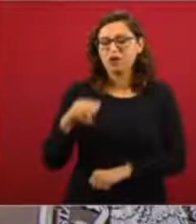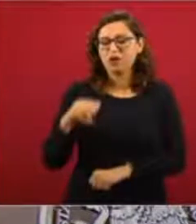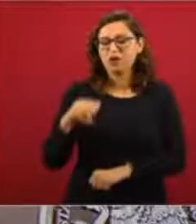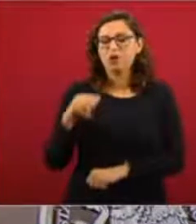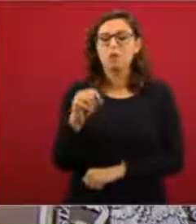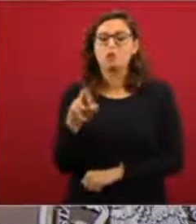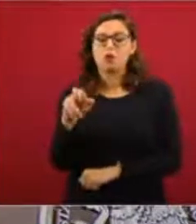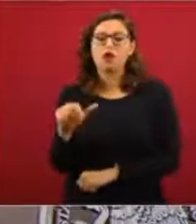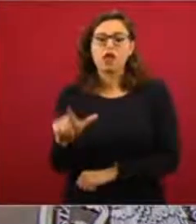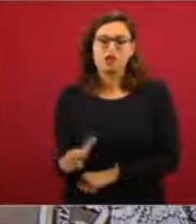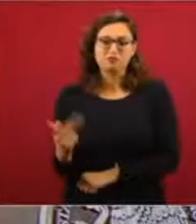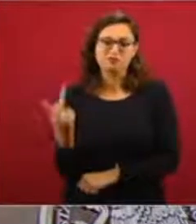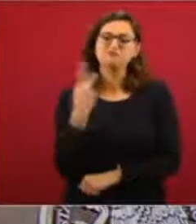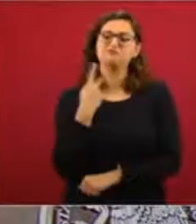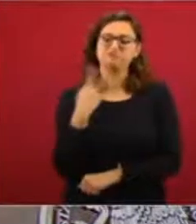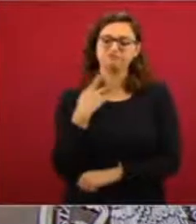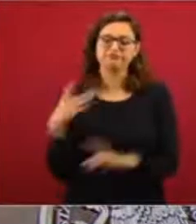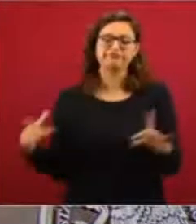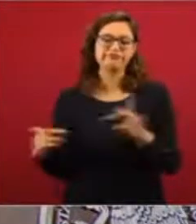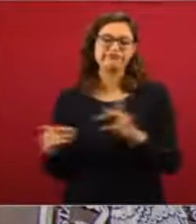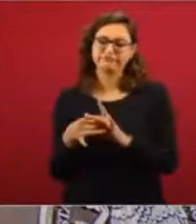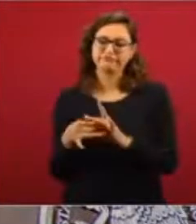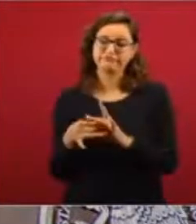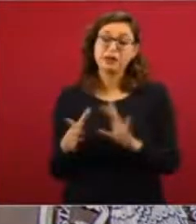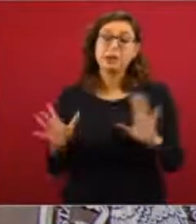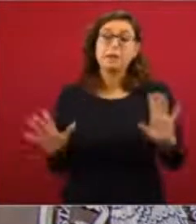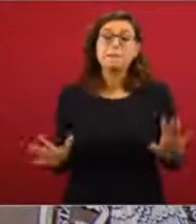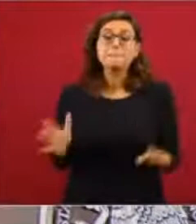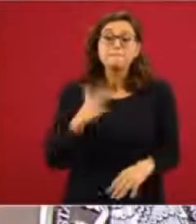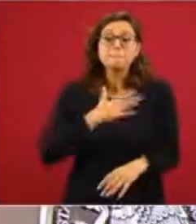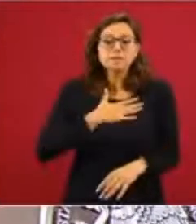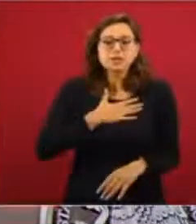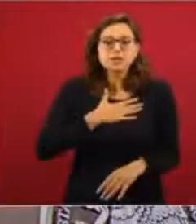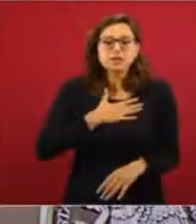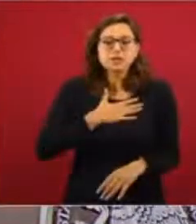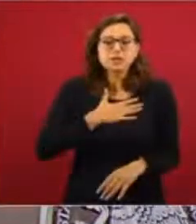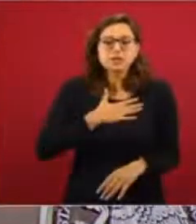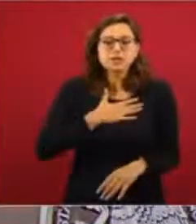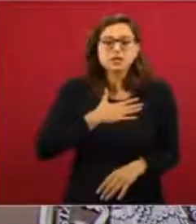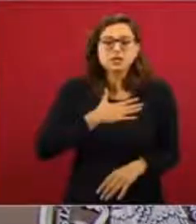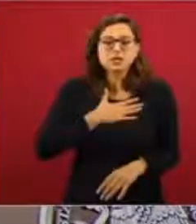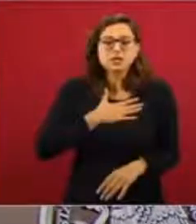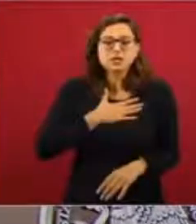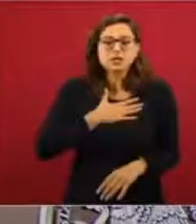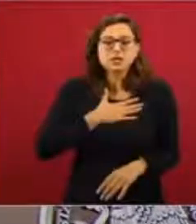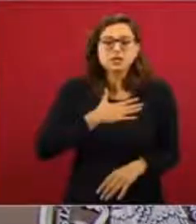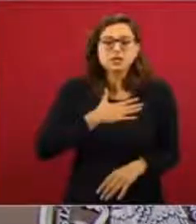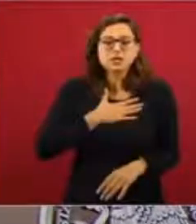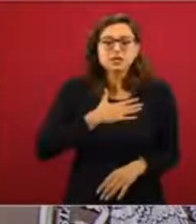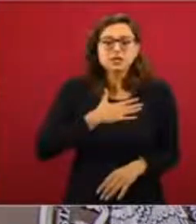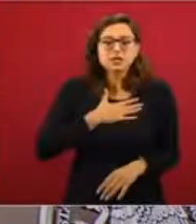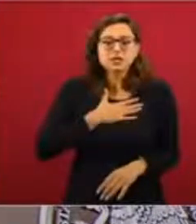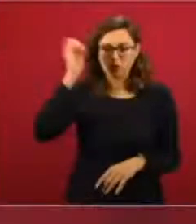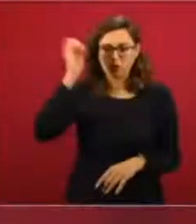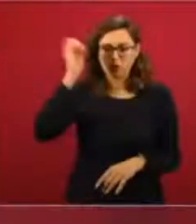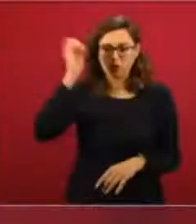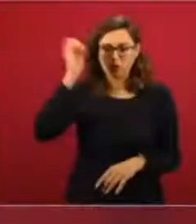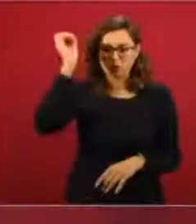and authority. Ese es mi punto de vista. He says, this is my point of